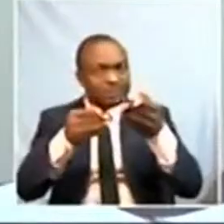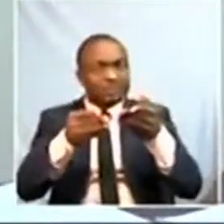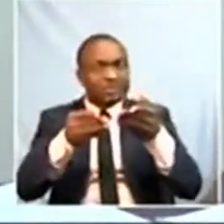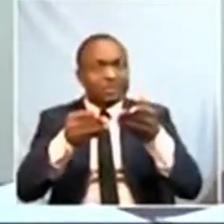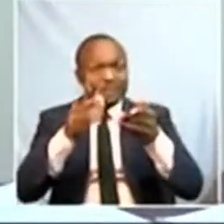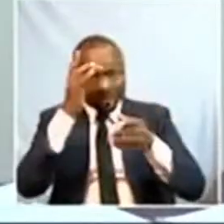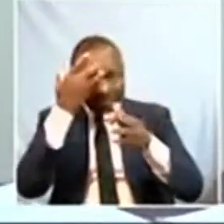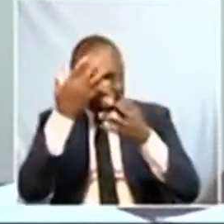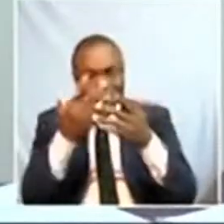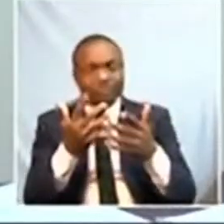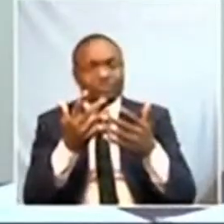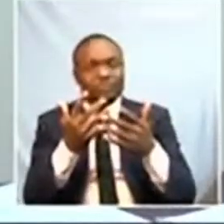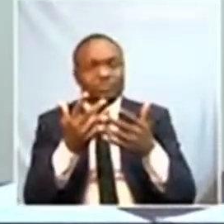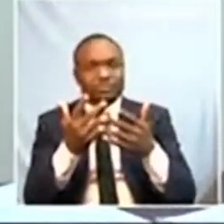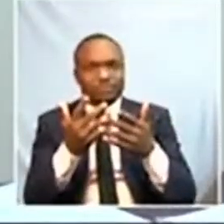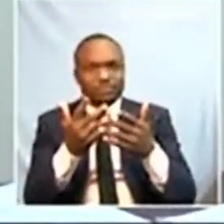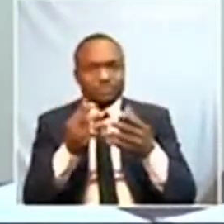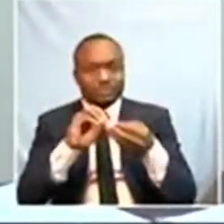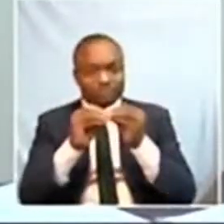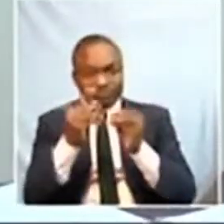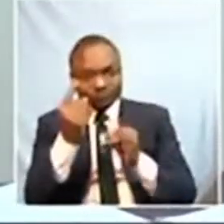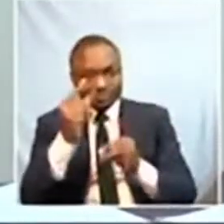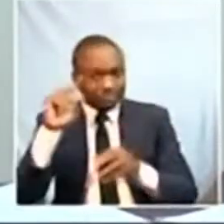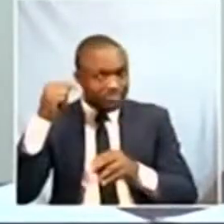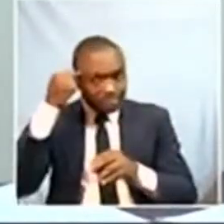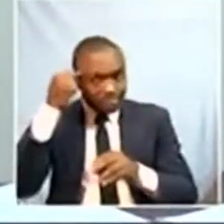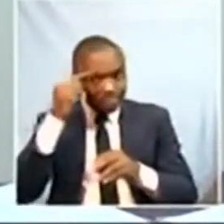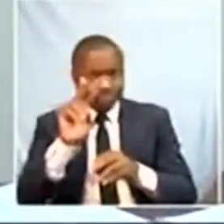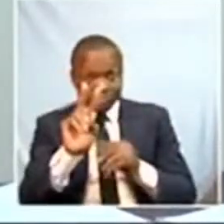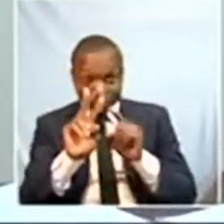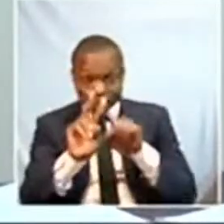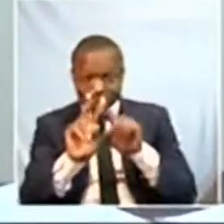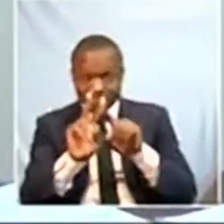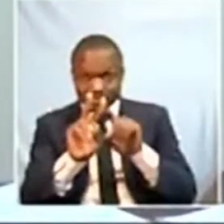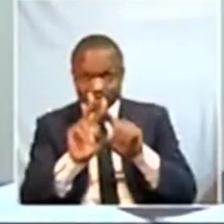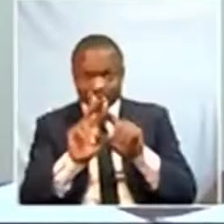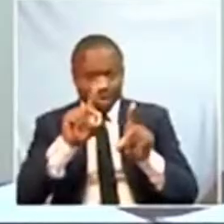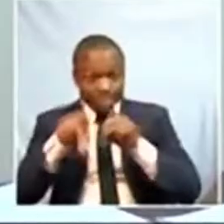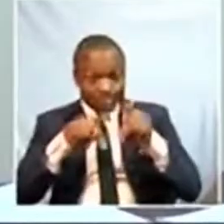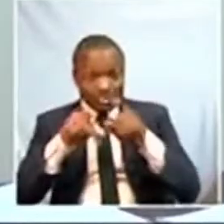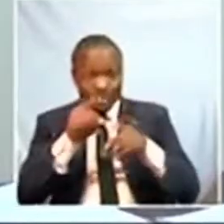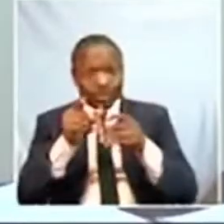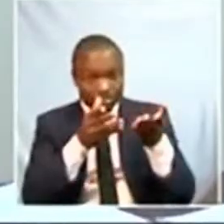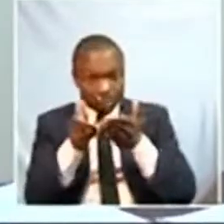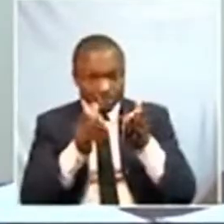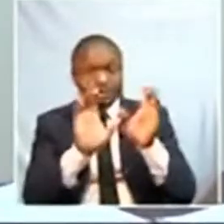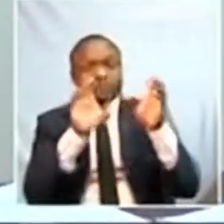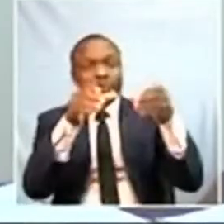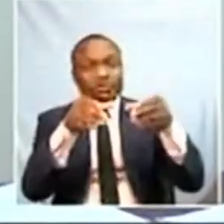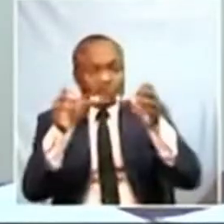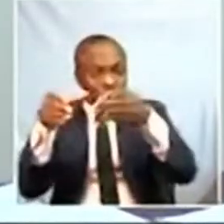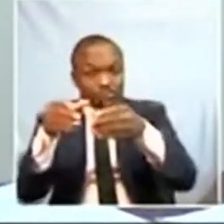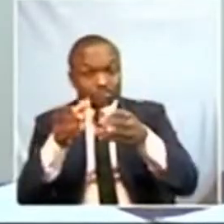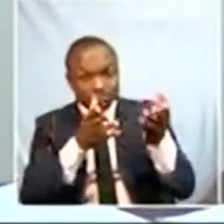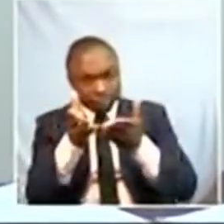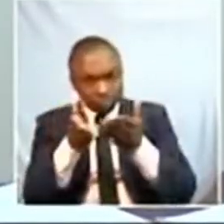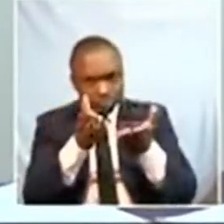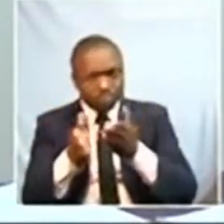to the expectations, number one, of this government, number two, of the people you are serving, the communities that you are